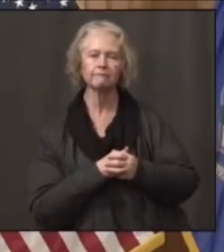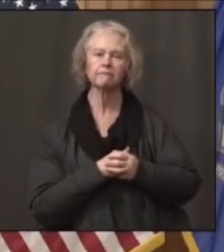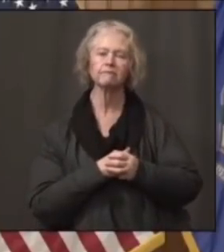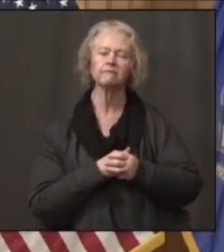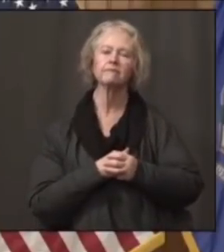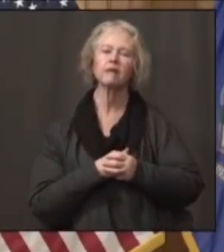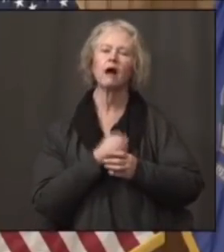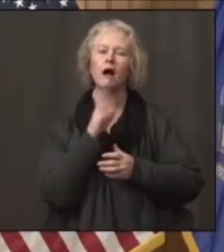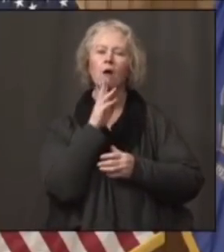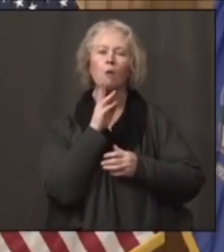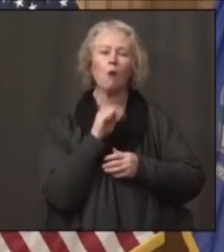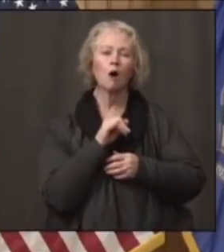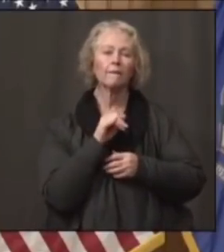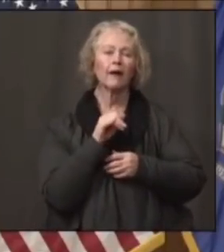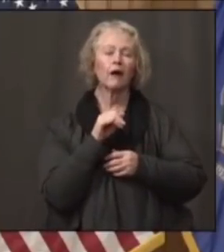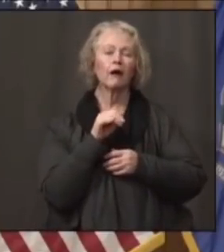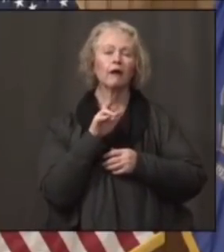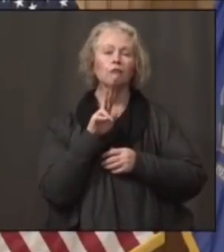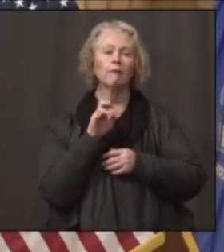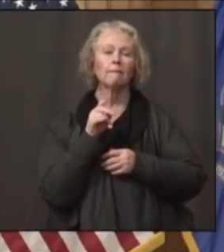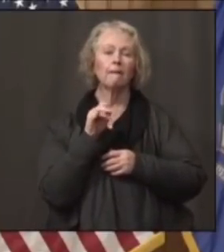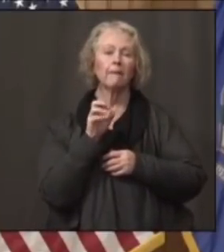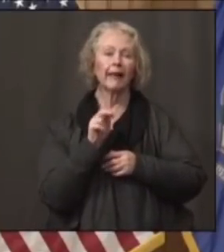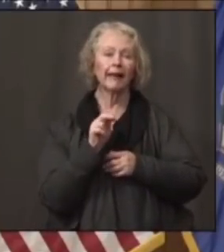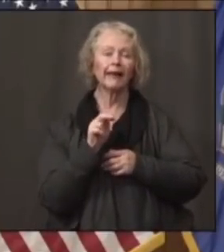The Waterbury Republican American.